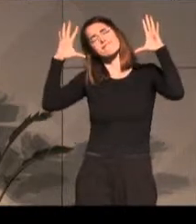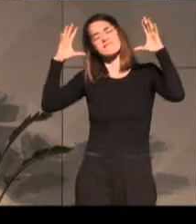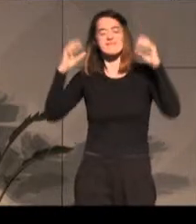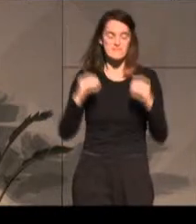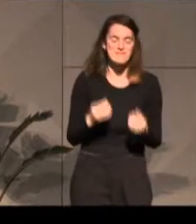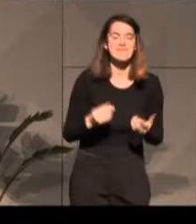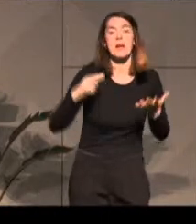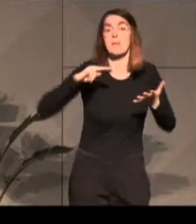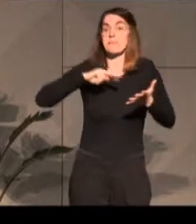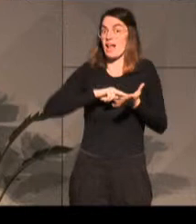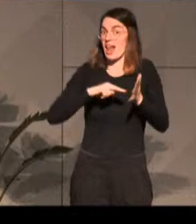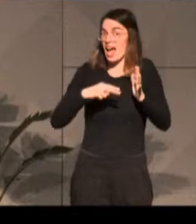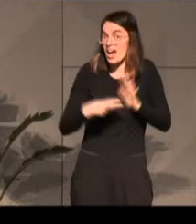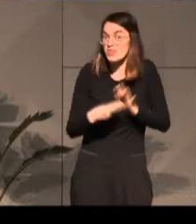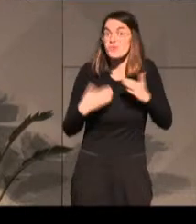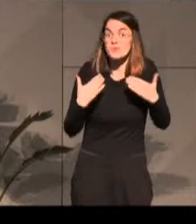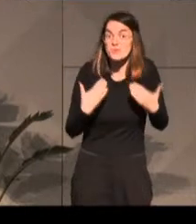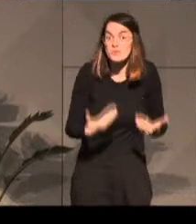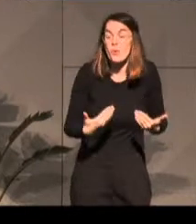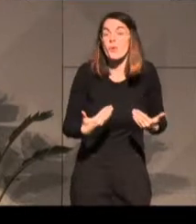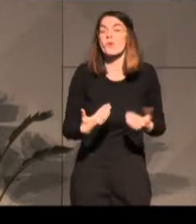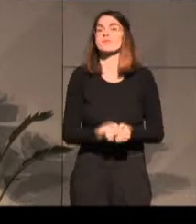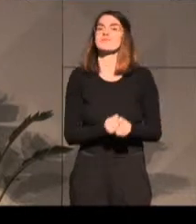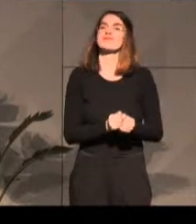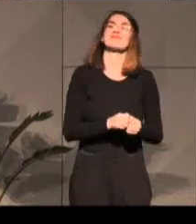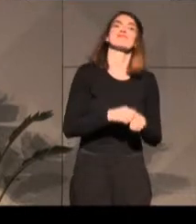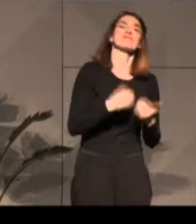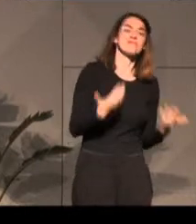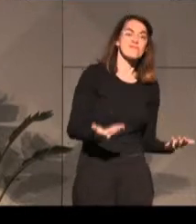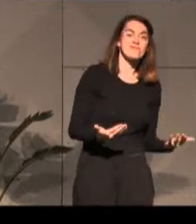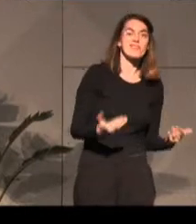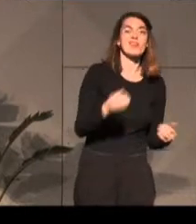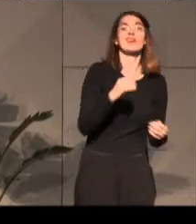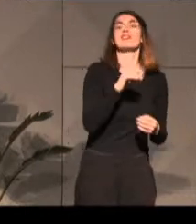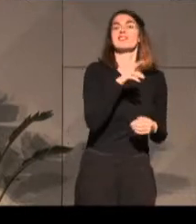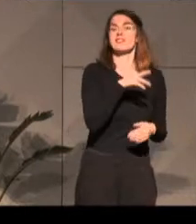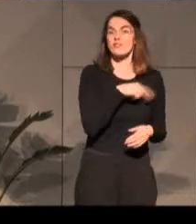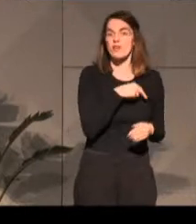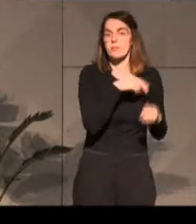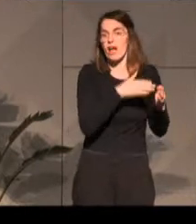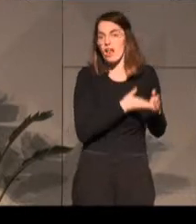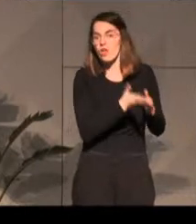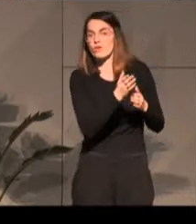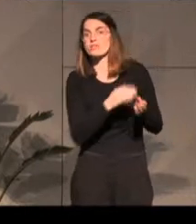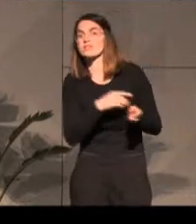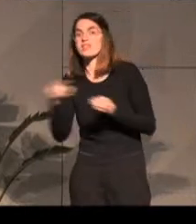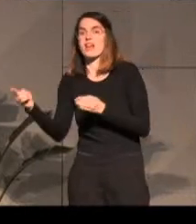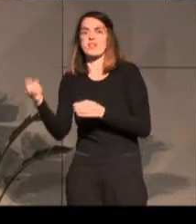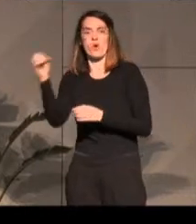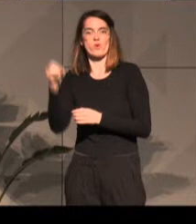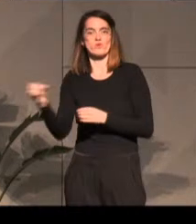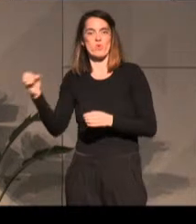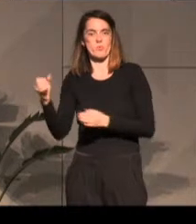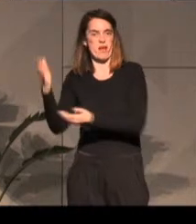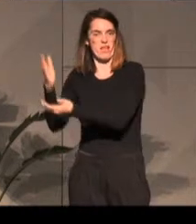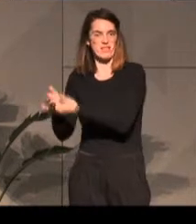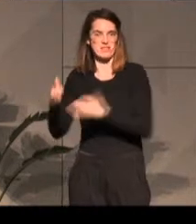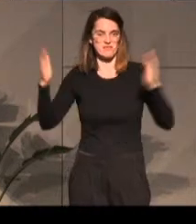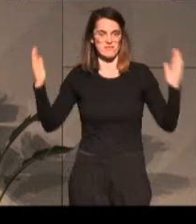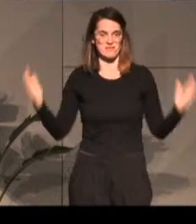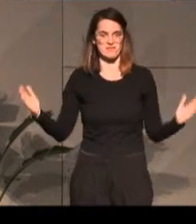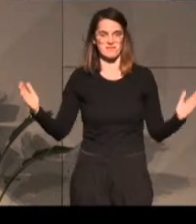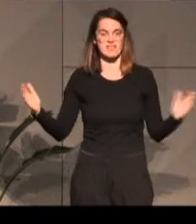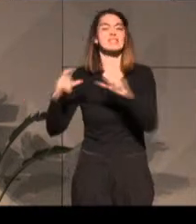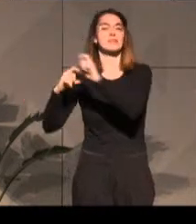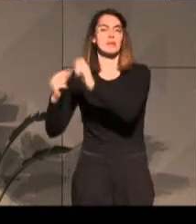changes. This was the original planning, the 20th of September it started, it ended on the 12th of October, and here every gray box is a